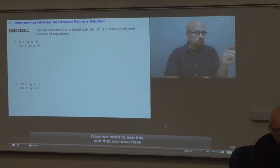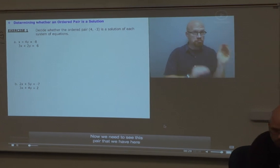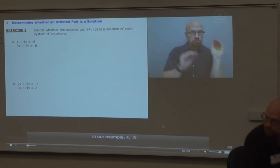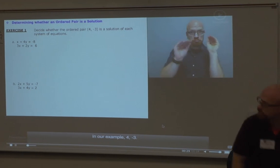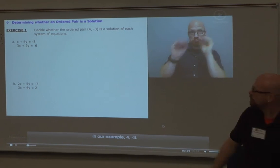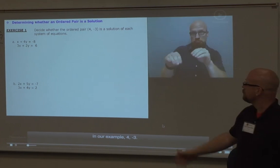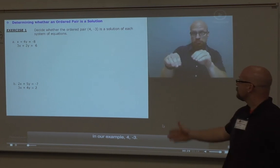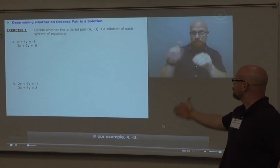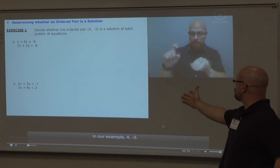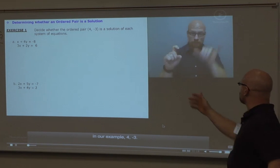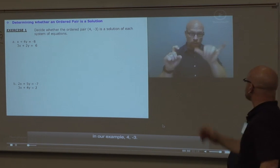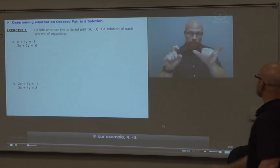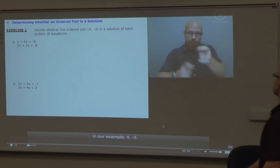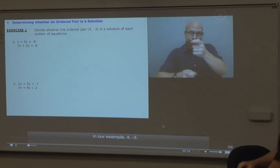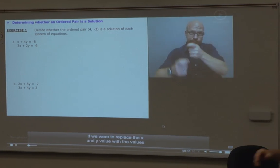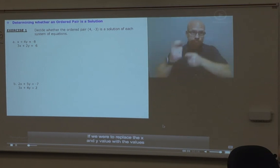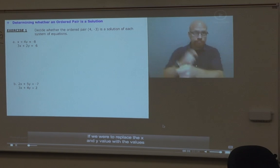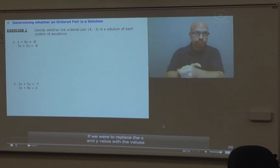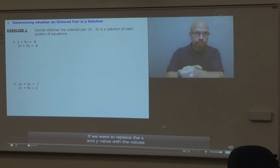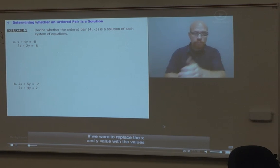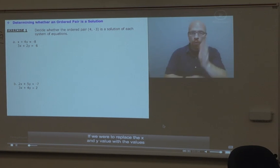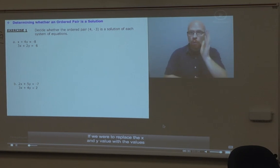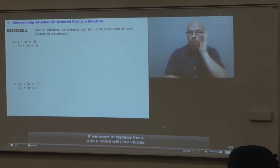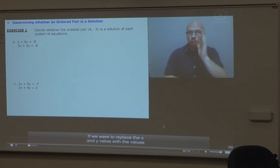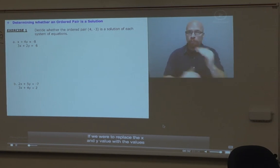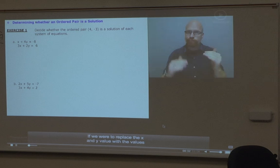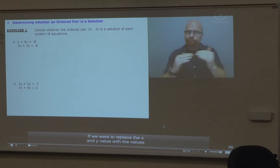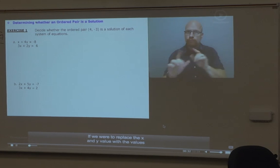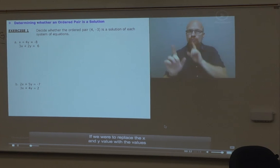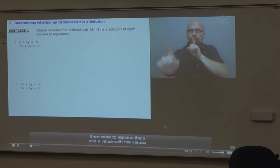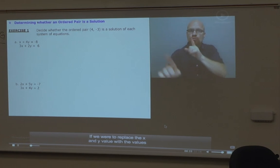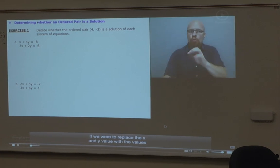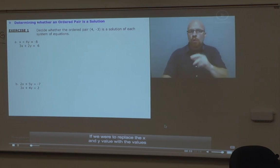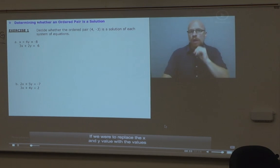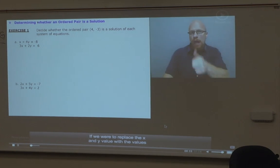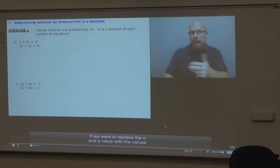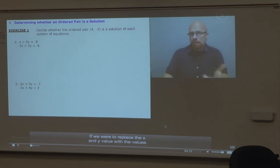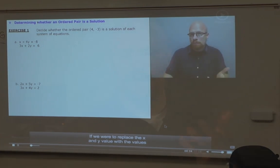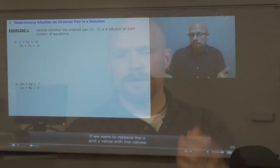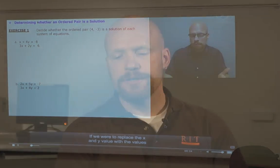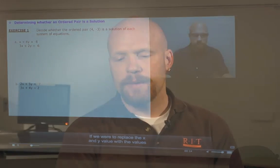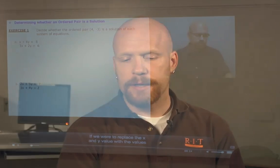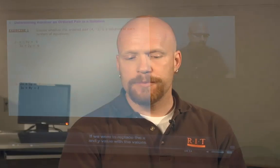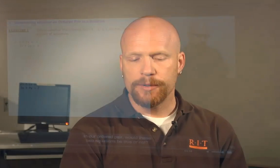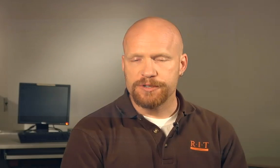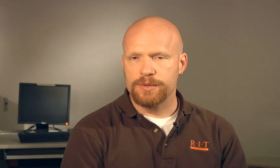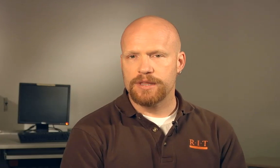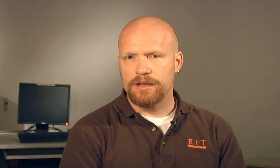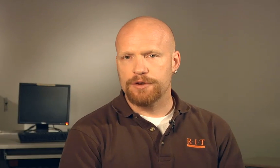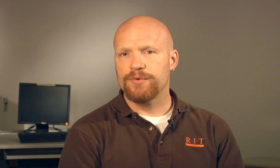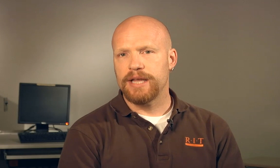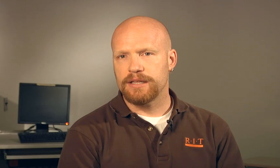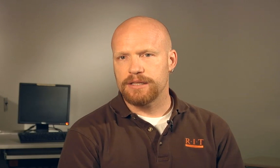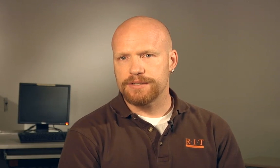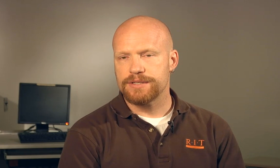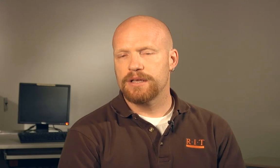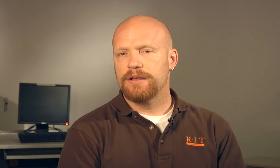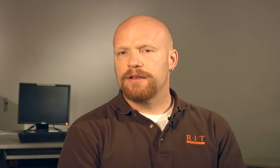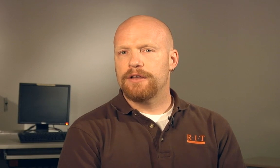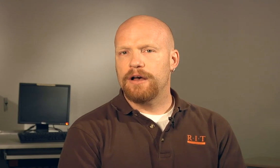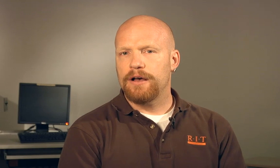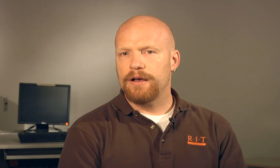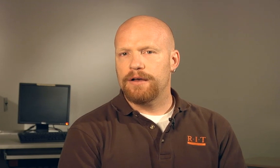accurate way to explain something. -4, -3. If we were to replace the x and y value. As far as my experience with creating